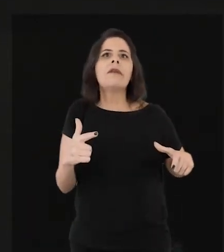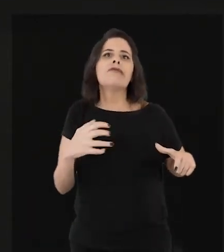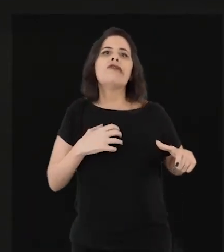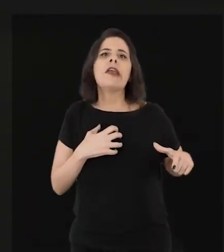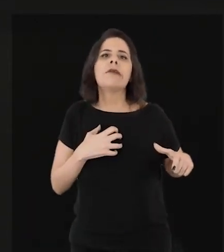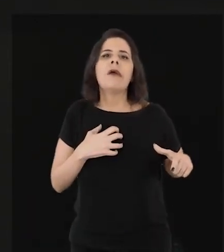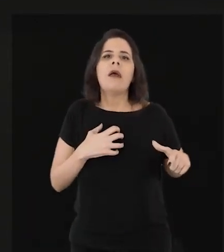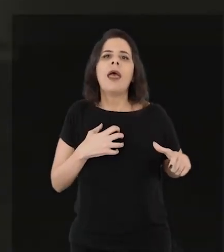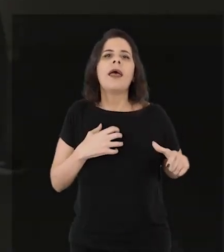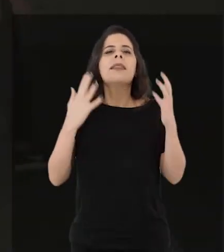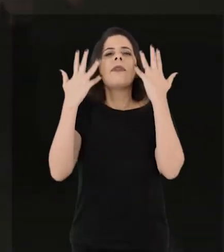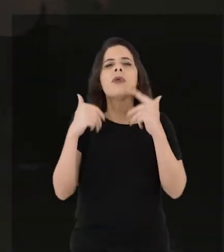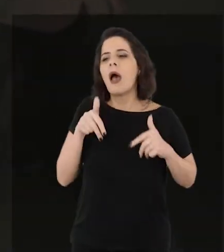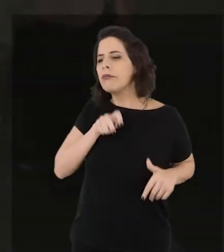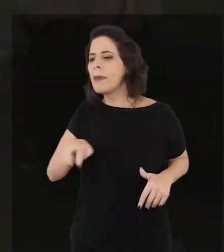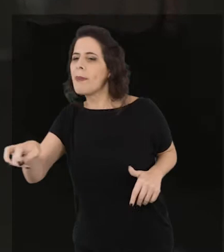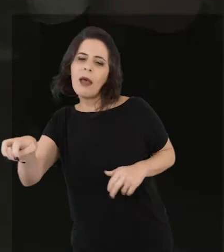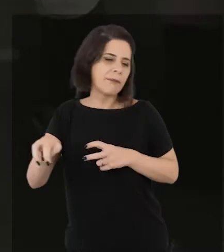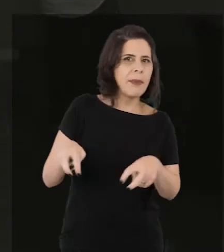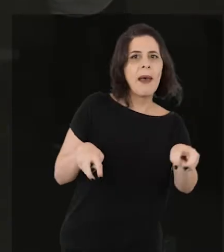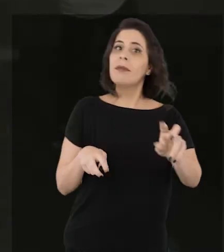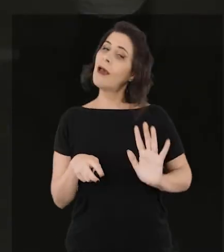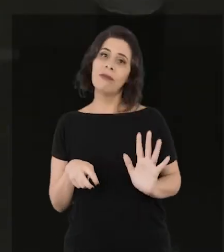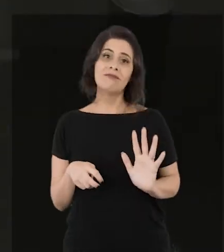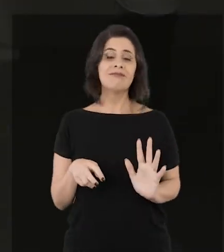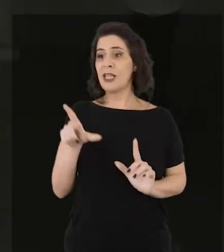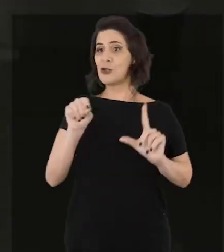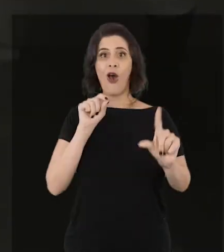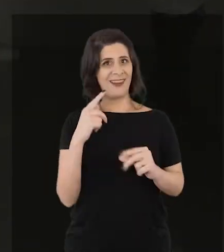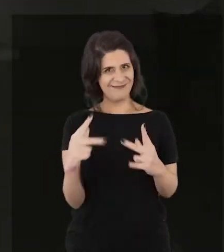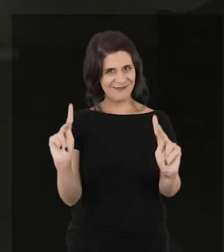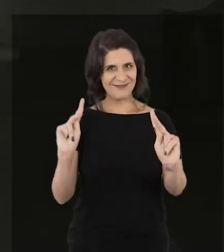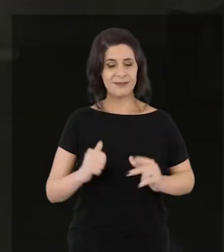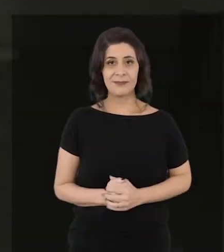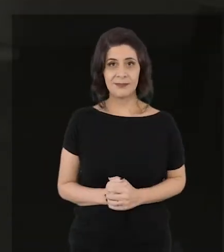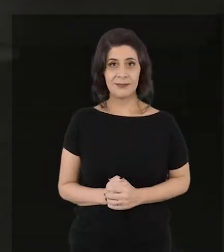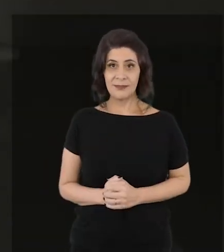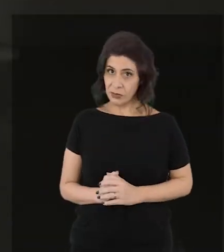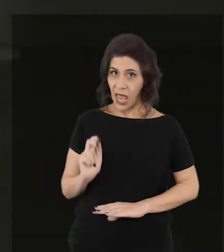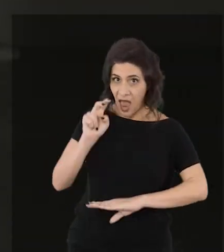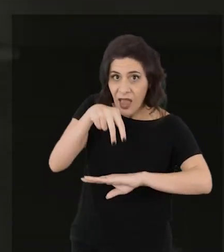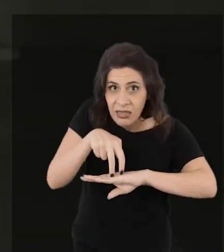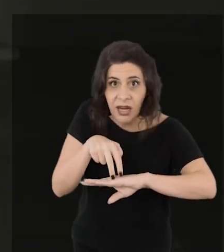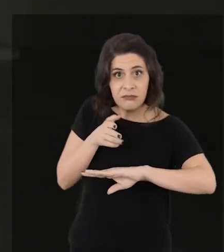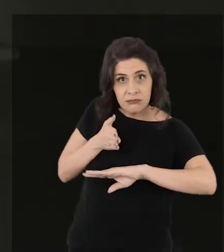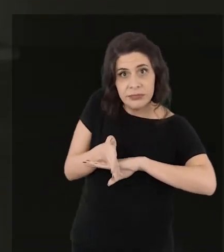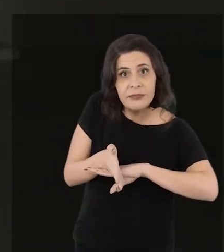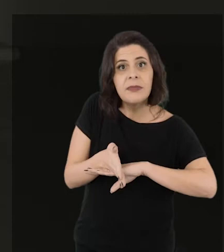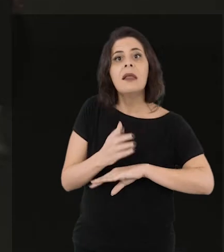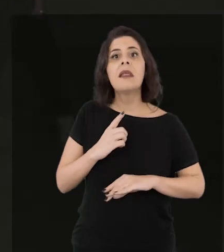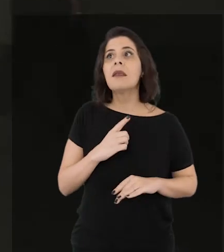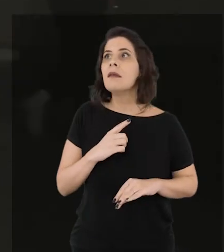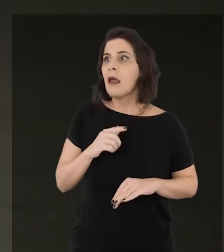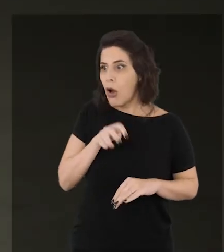of natural way to move through it. I think actually we arrived at some point where there are